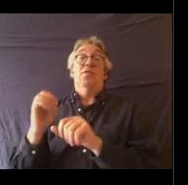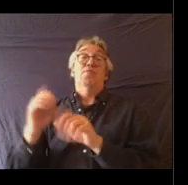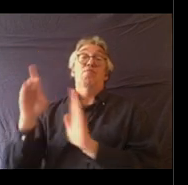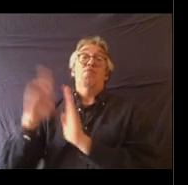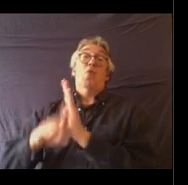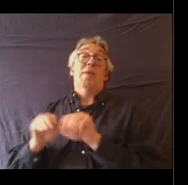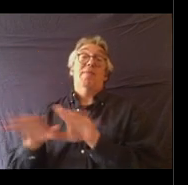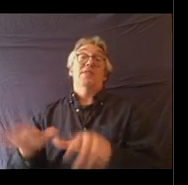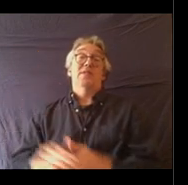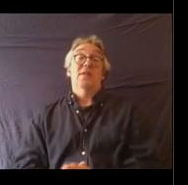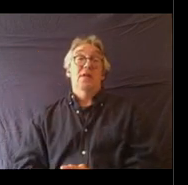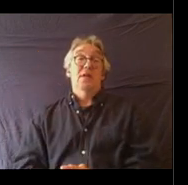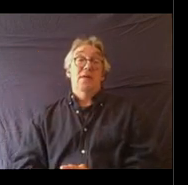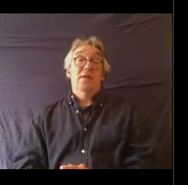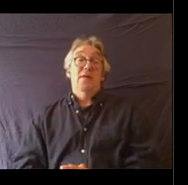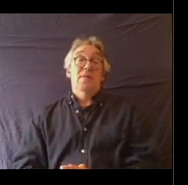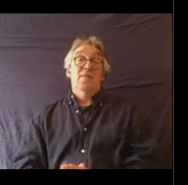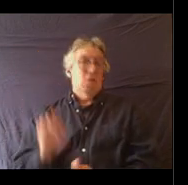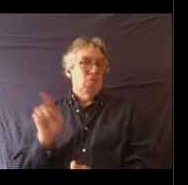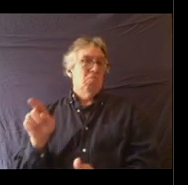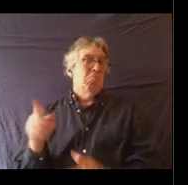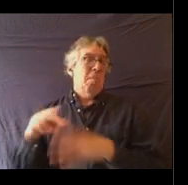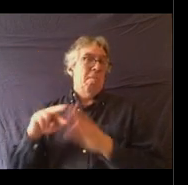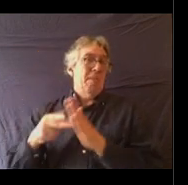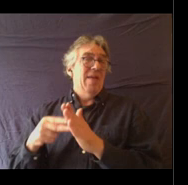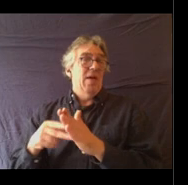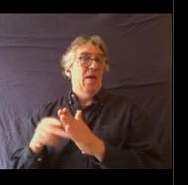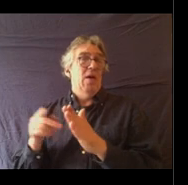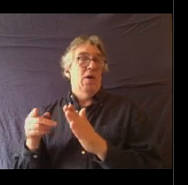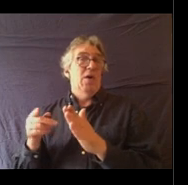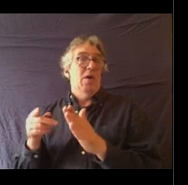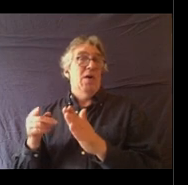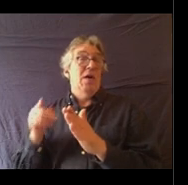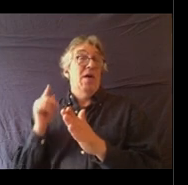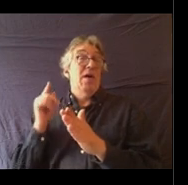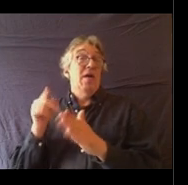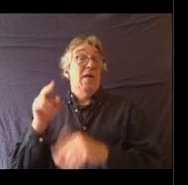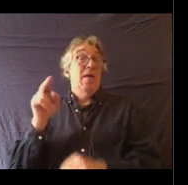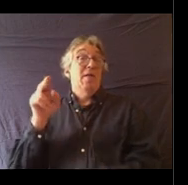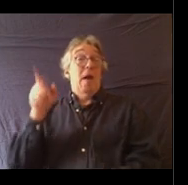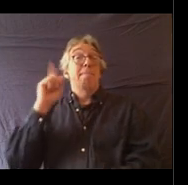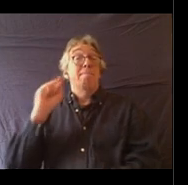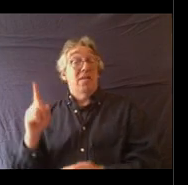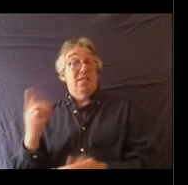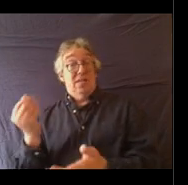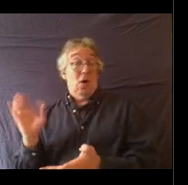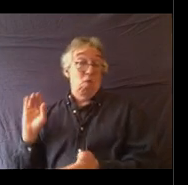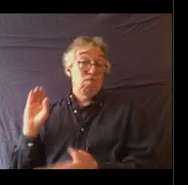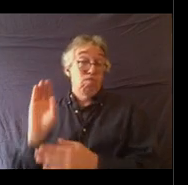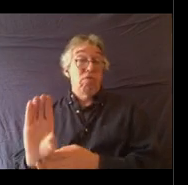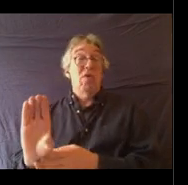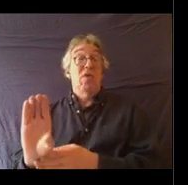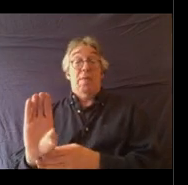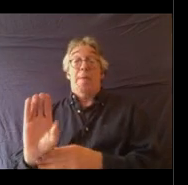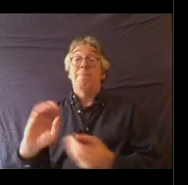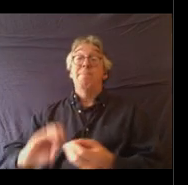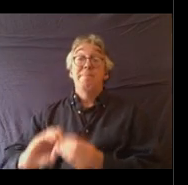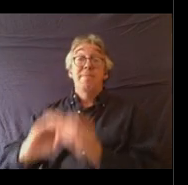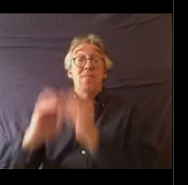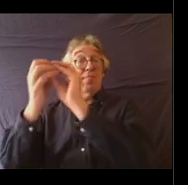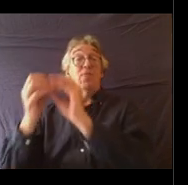And they also have to contribute financially to the creation of European content.